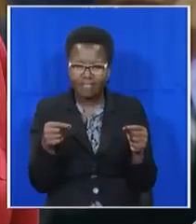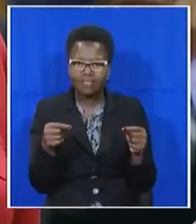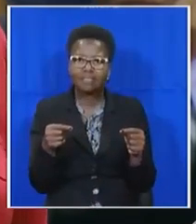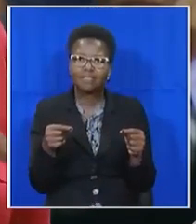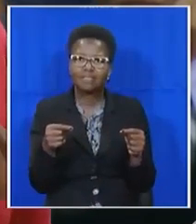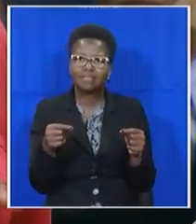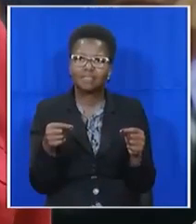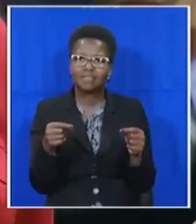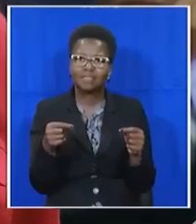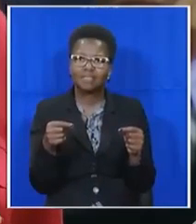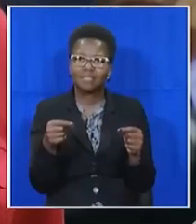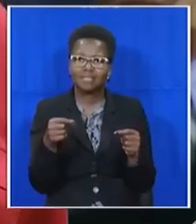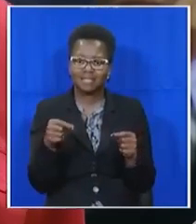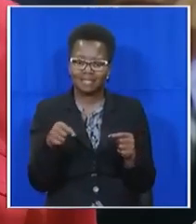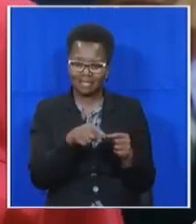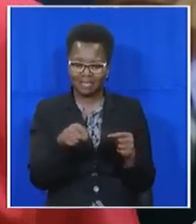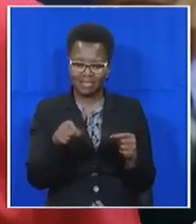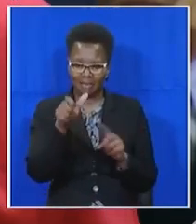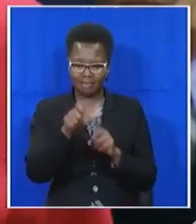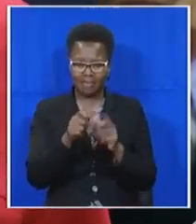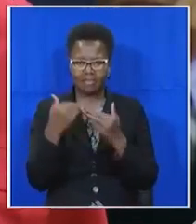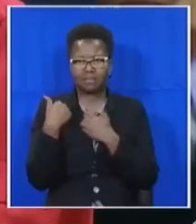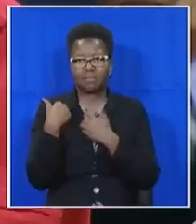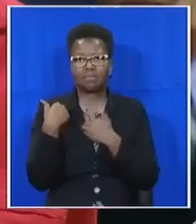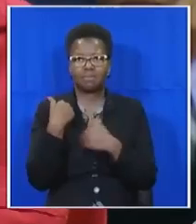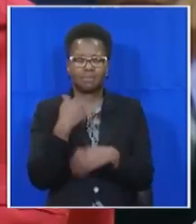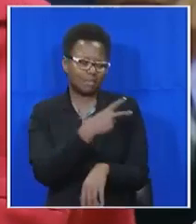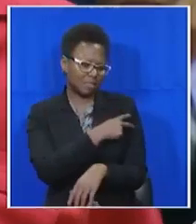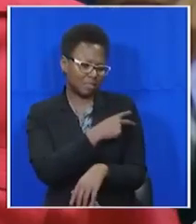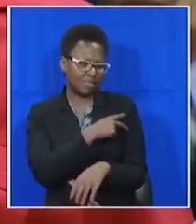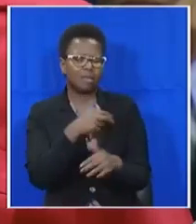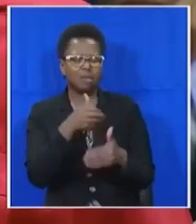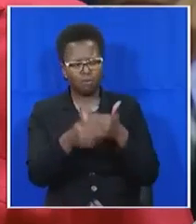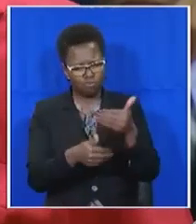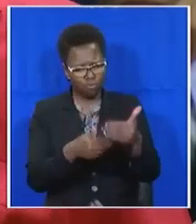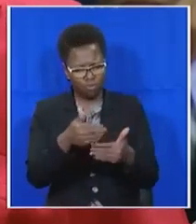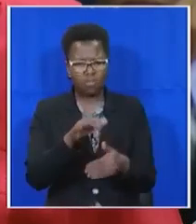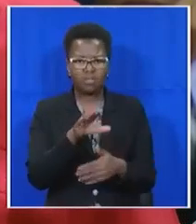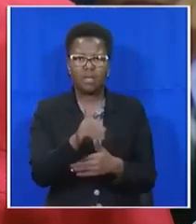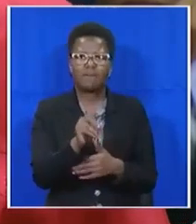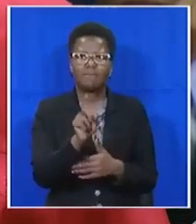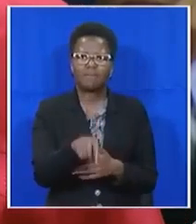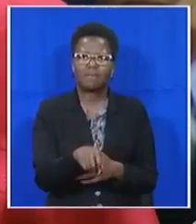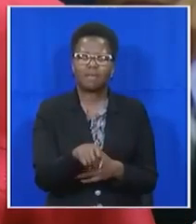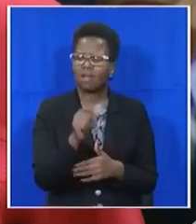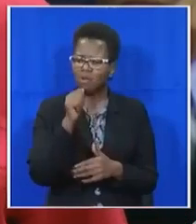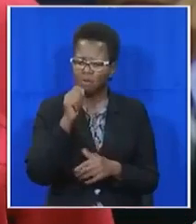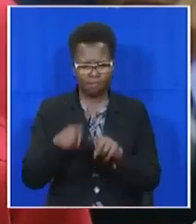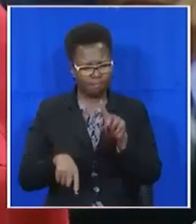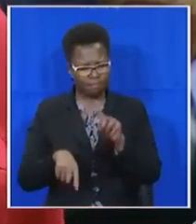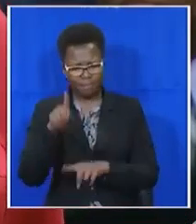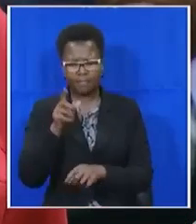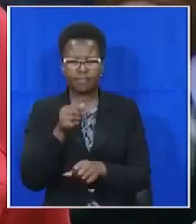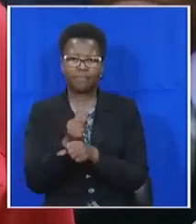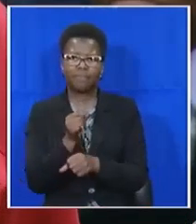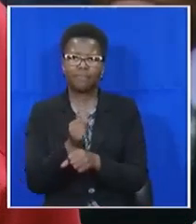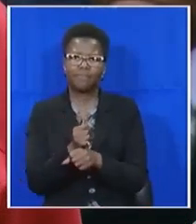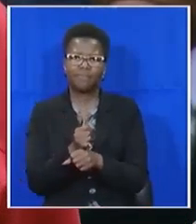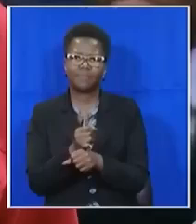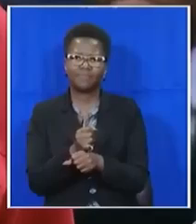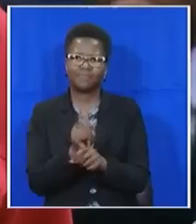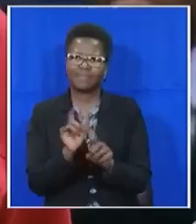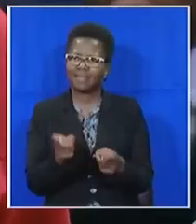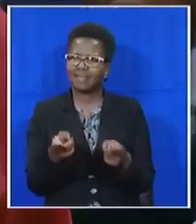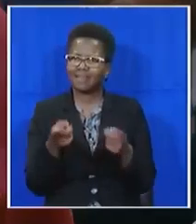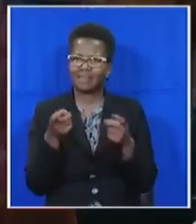the person who deals with security here to come to him. There's a process. Honorable before you member. take a person out of the house. Honorable you member, can't just please out